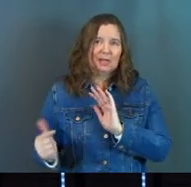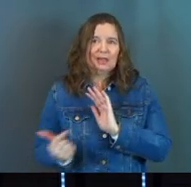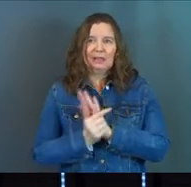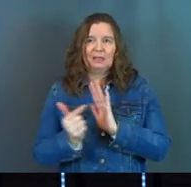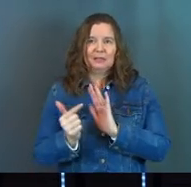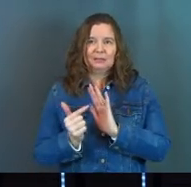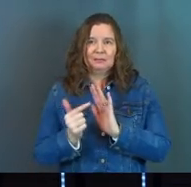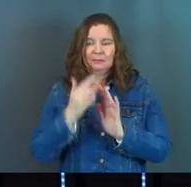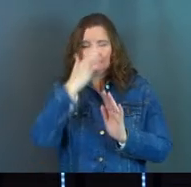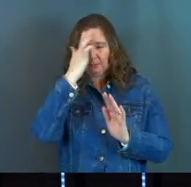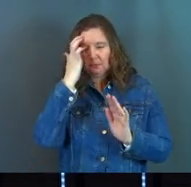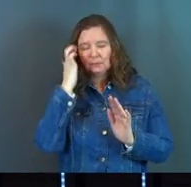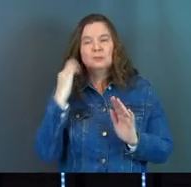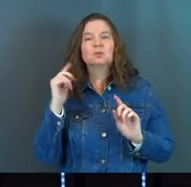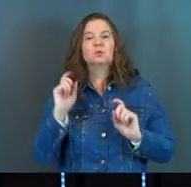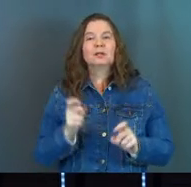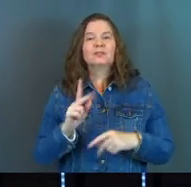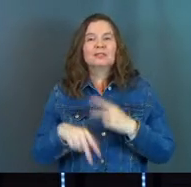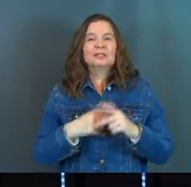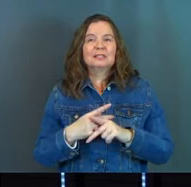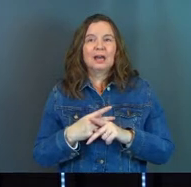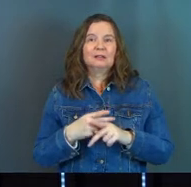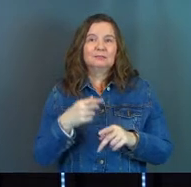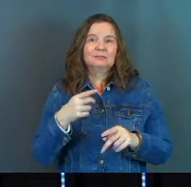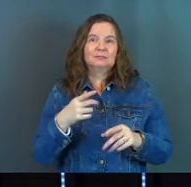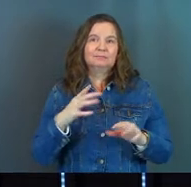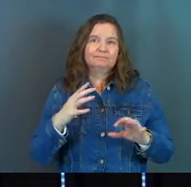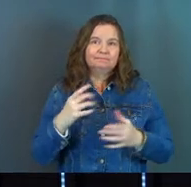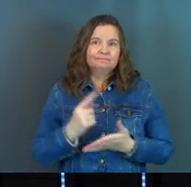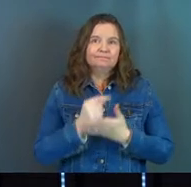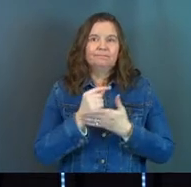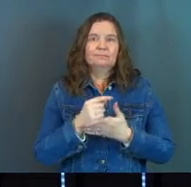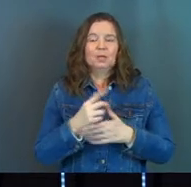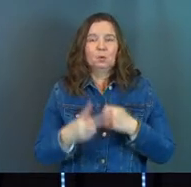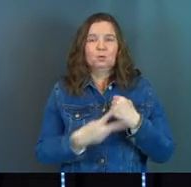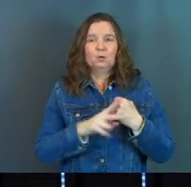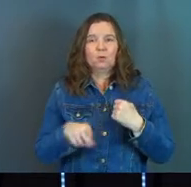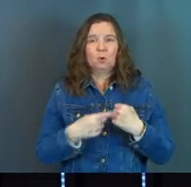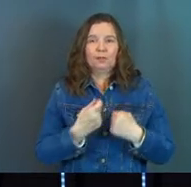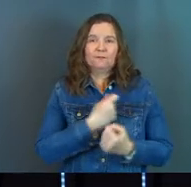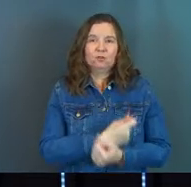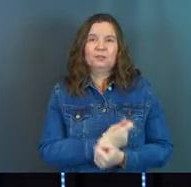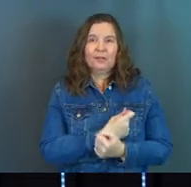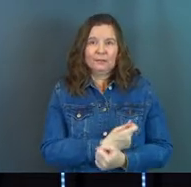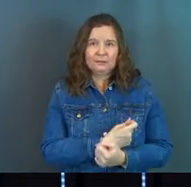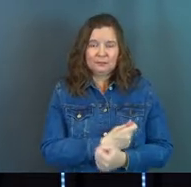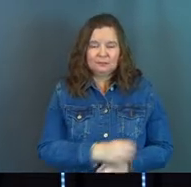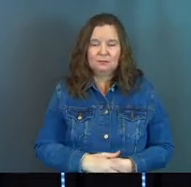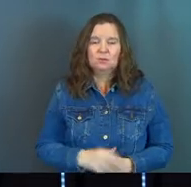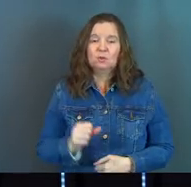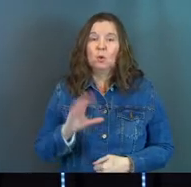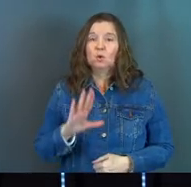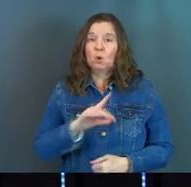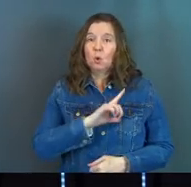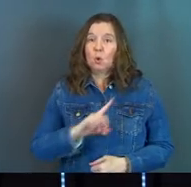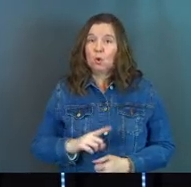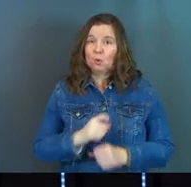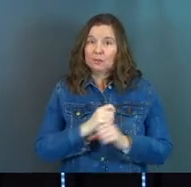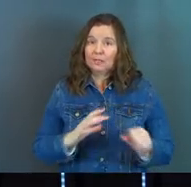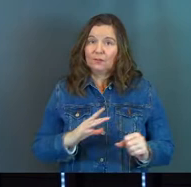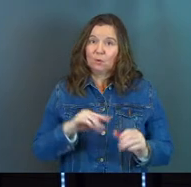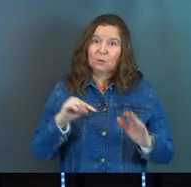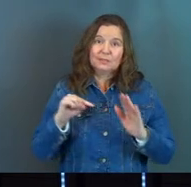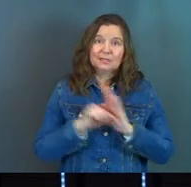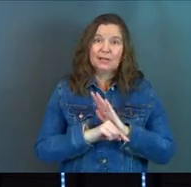illegal to give them this kind of execution. It was reserved only for slaves. So your Lord and Savior